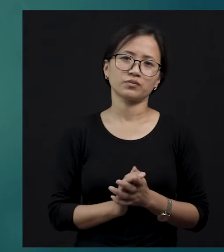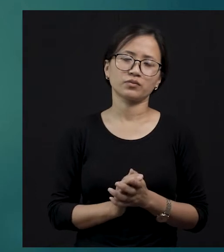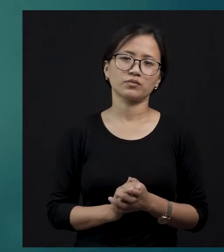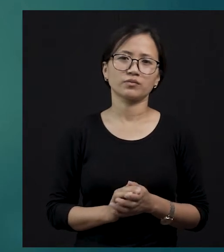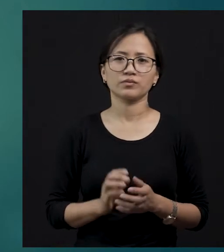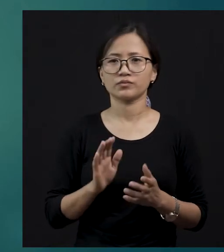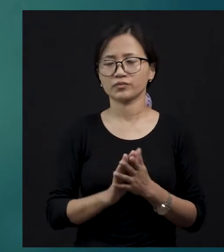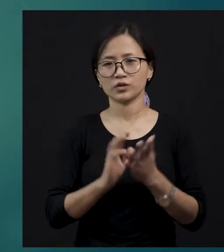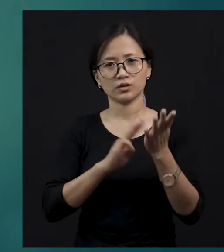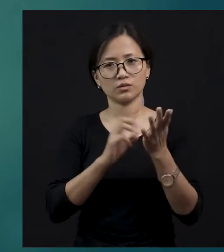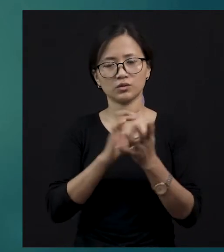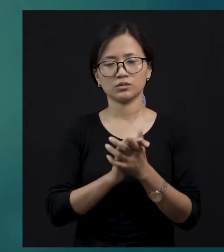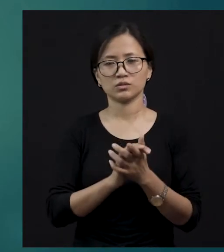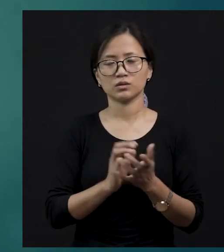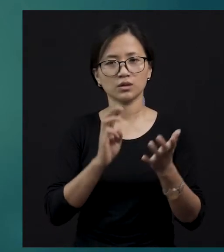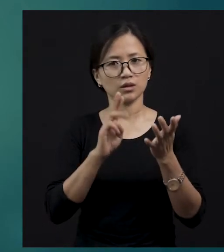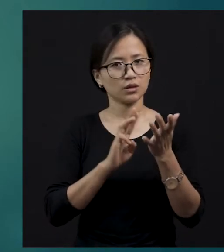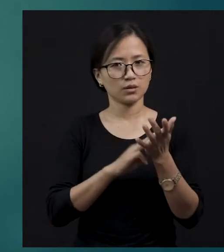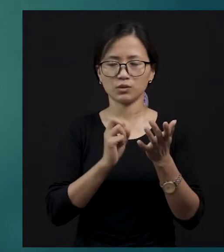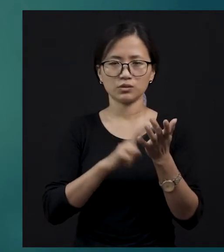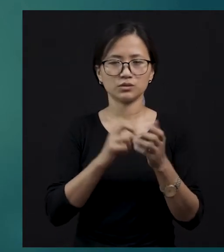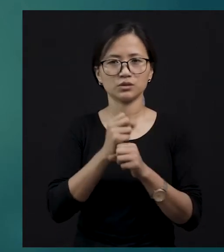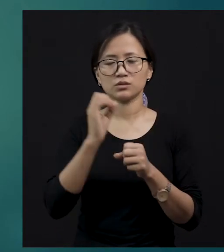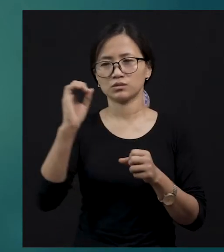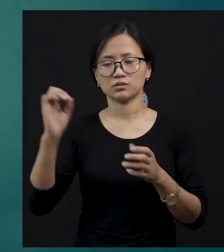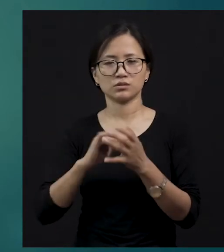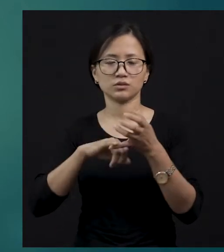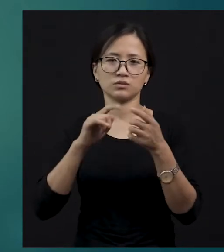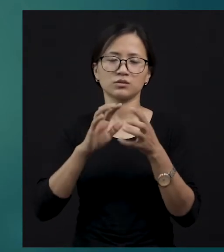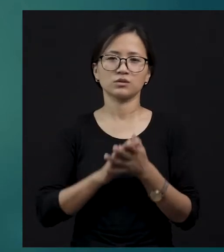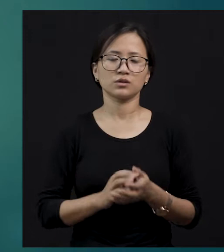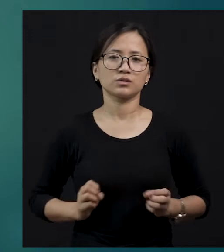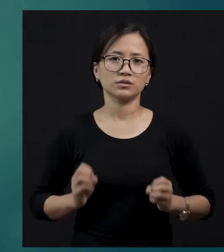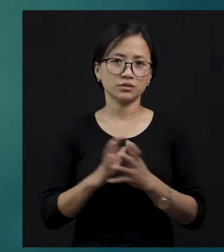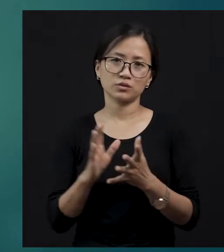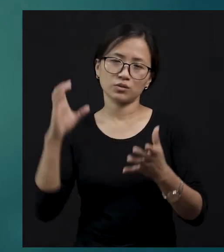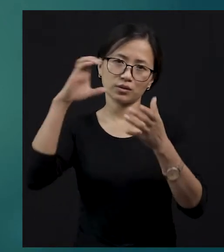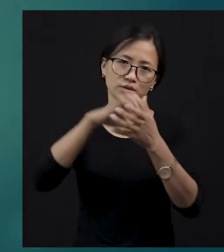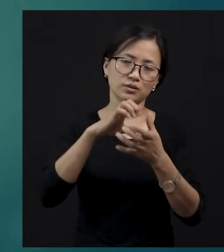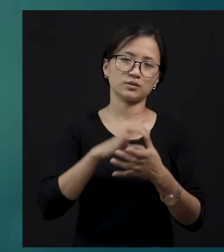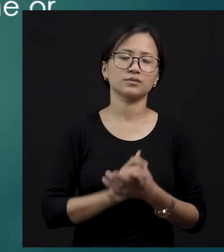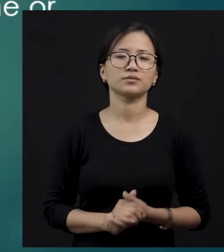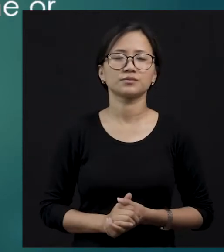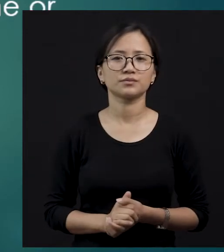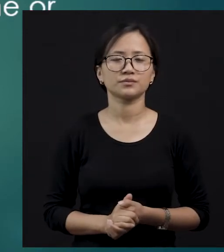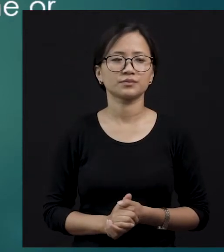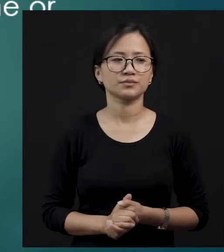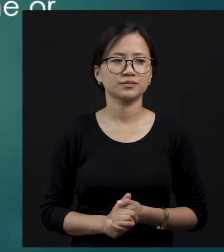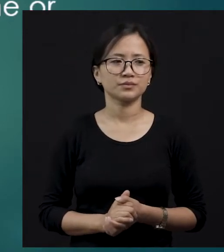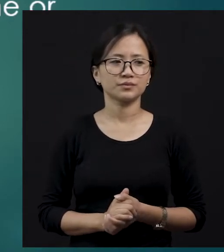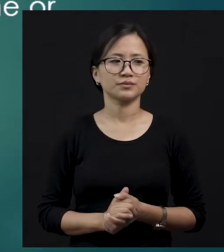move to attack the snake. They make their move to kill when the snake is tired, and that's what we have just